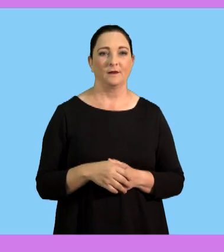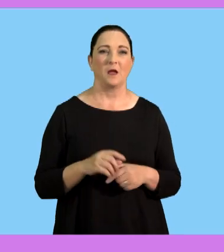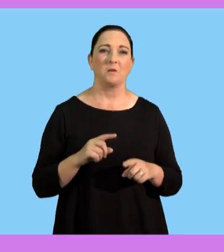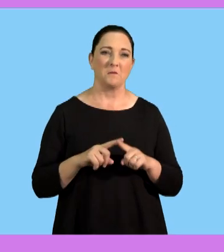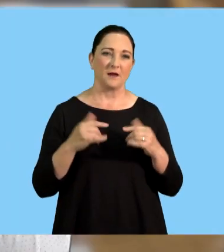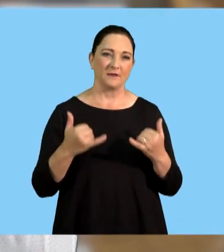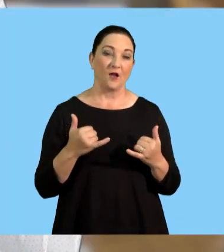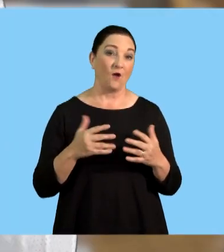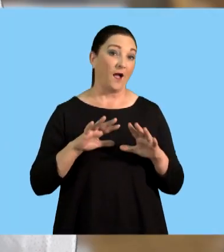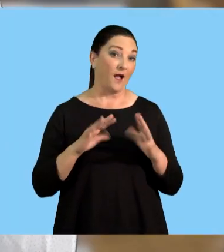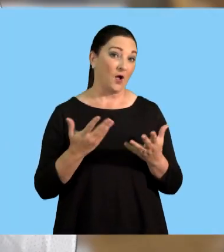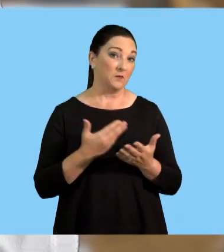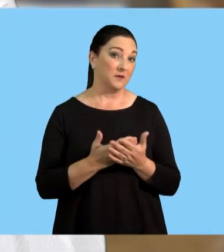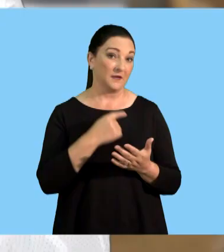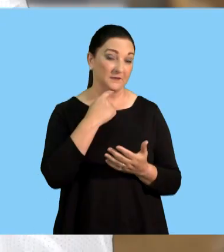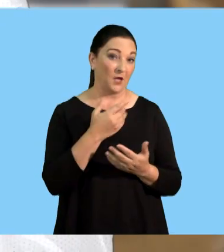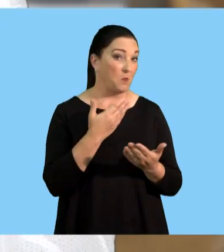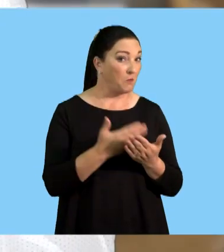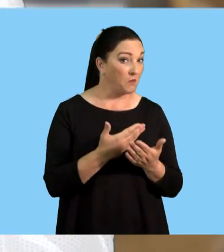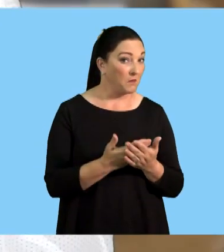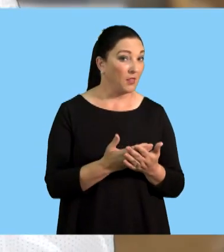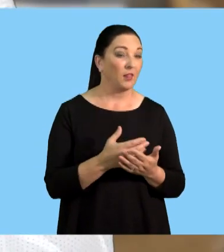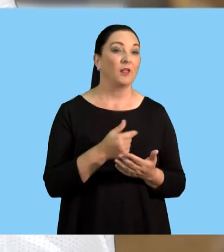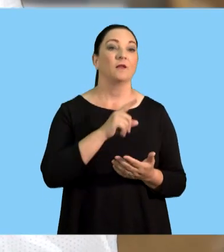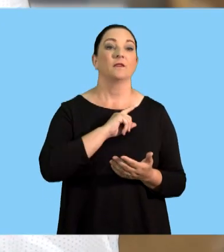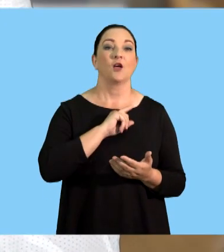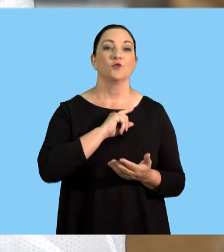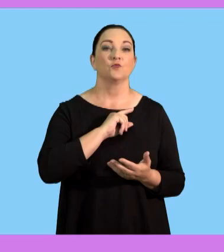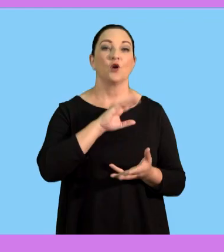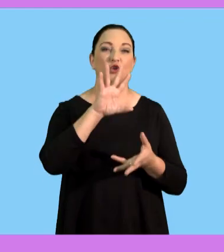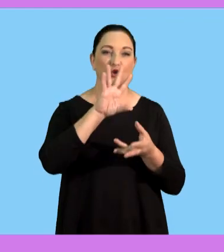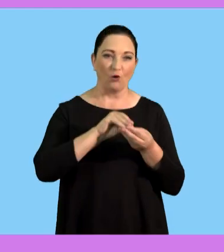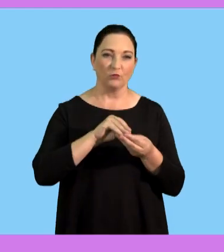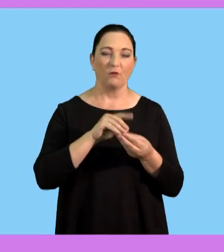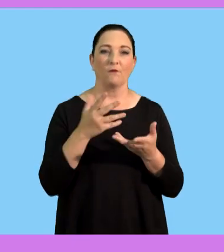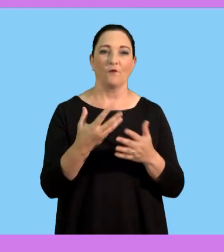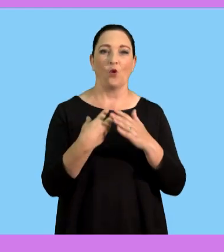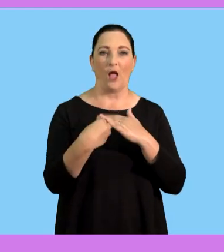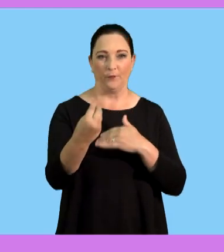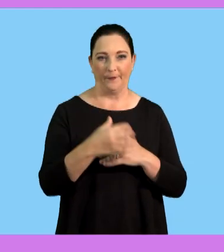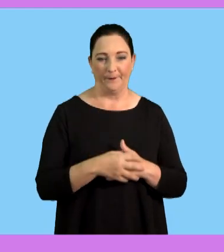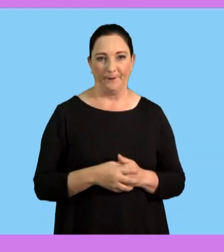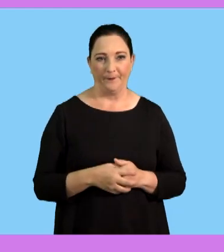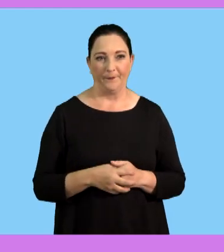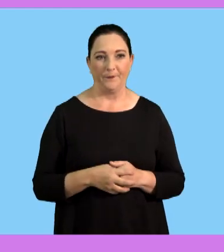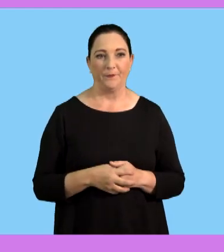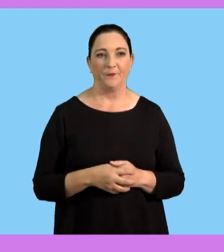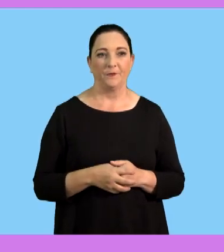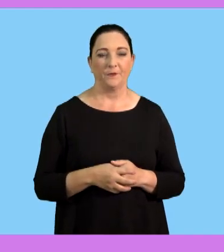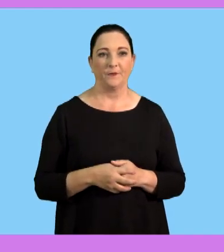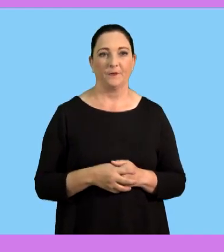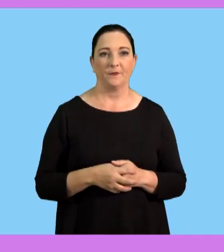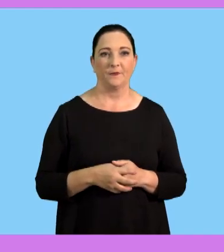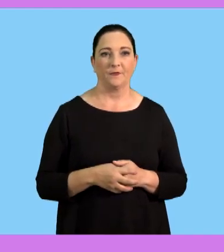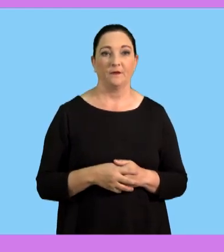And remember we said, how do we determine probability? What is always key is your total number of outcomes, right? So we